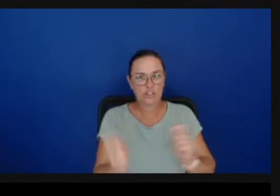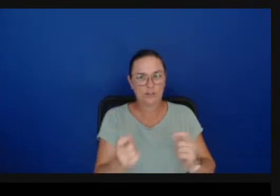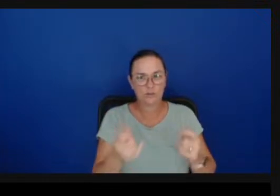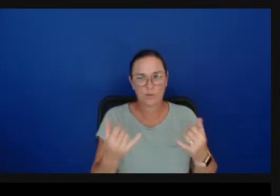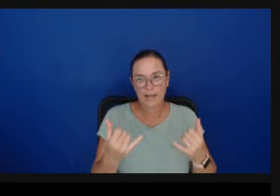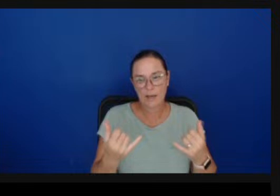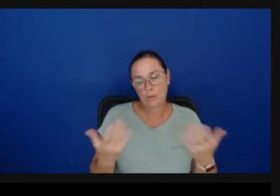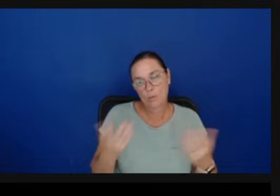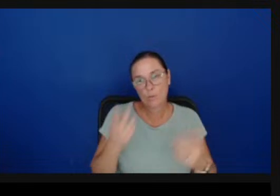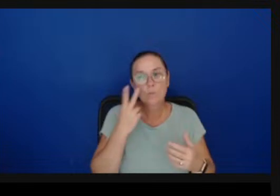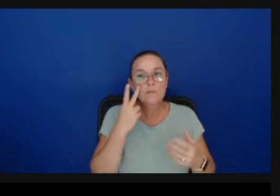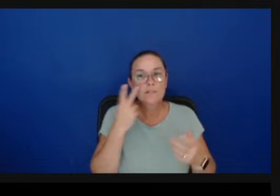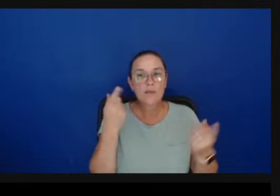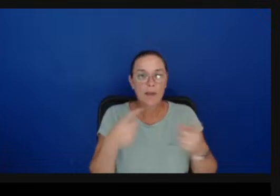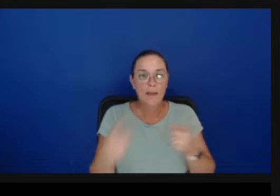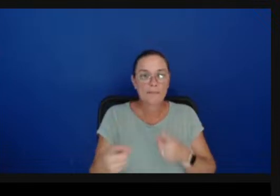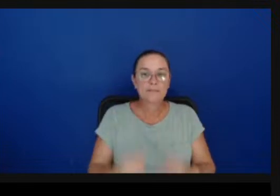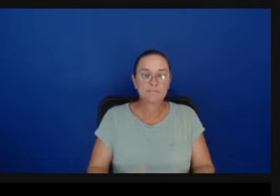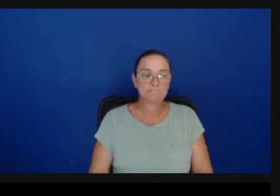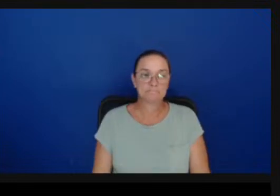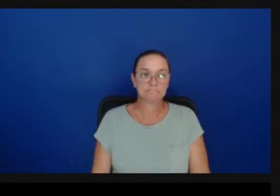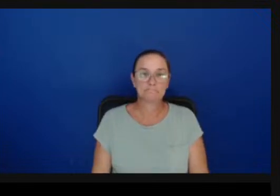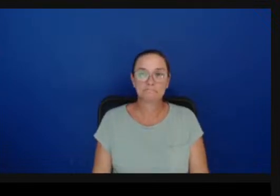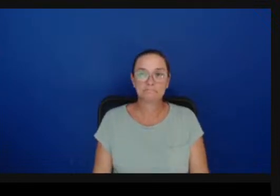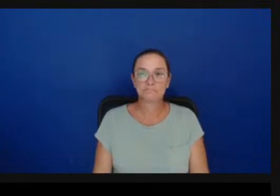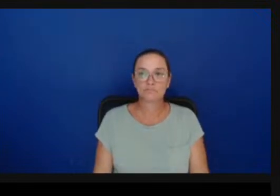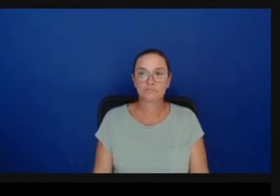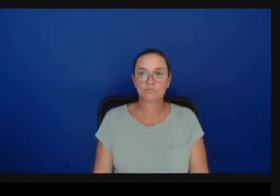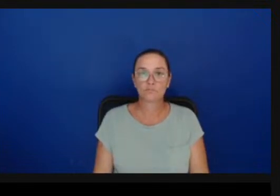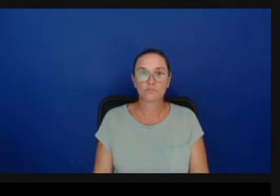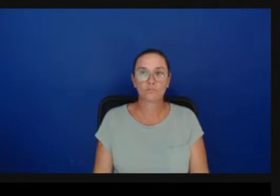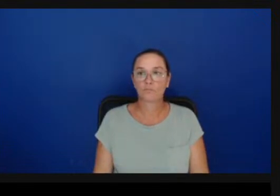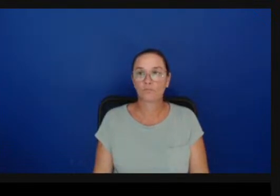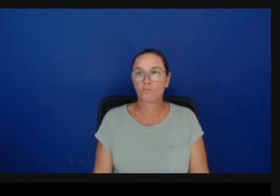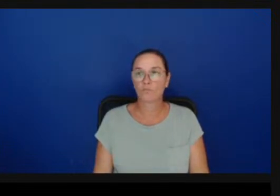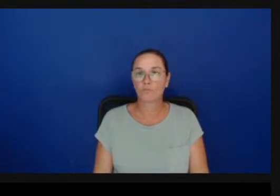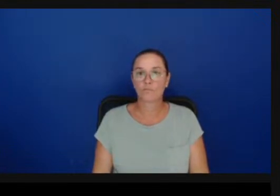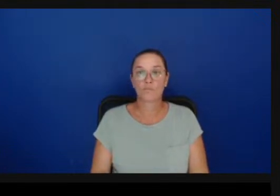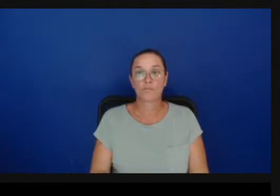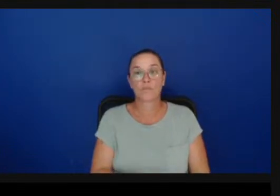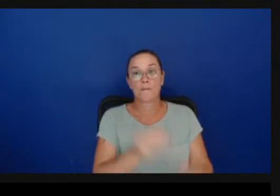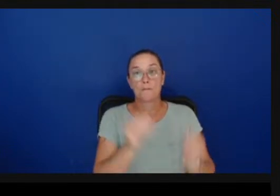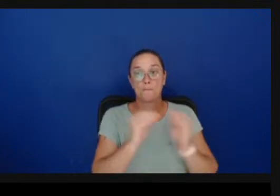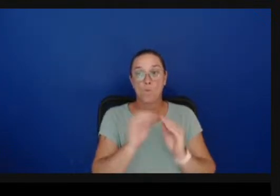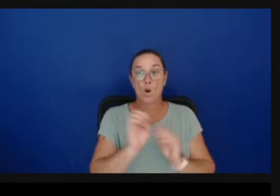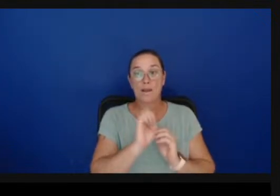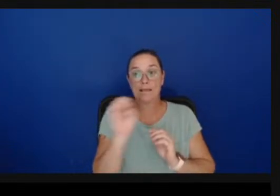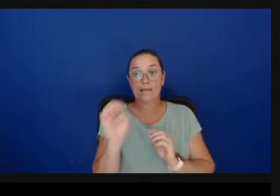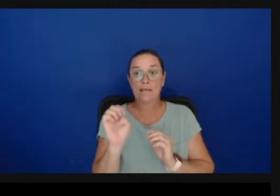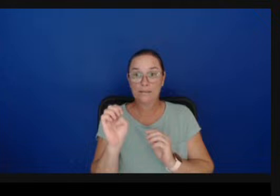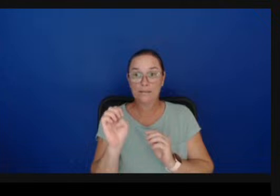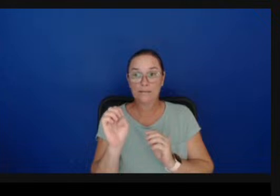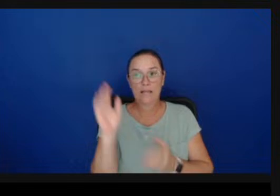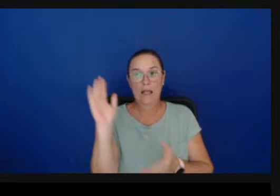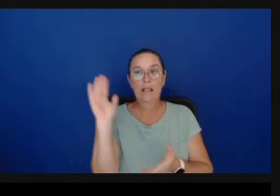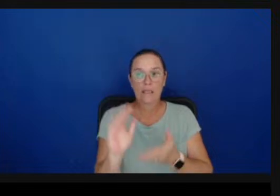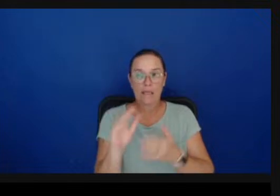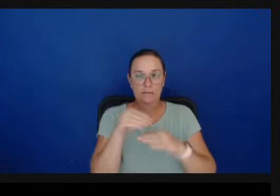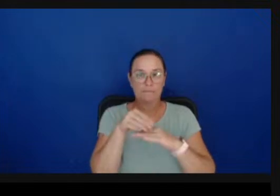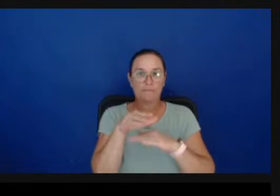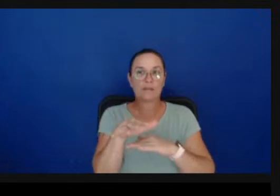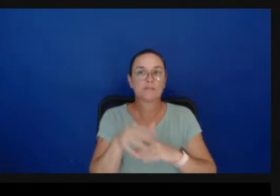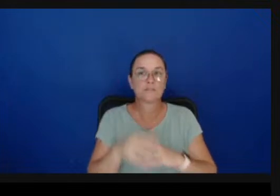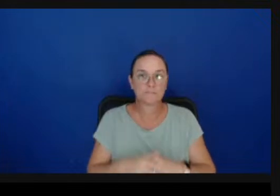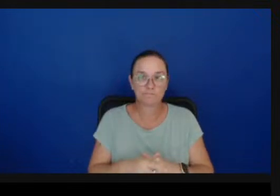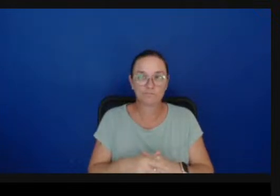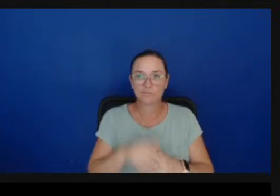And we'll wait to see what the final data shows us. And even further to the east, it's even less effect.